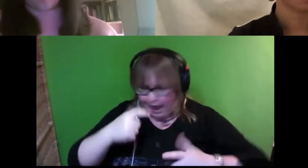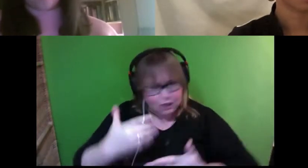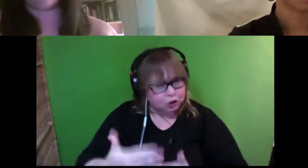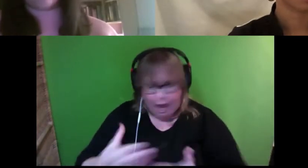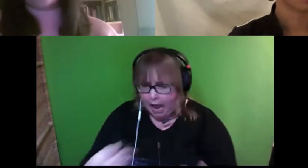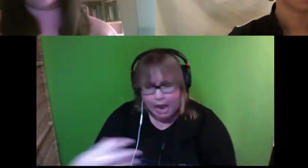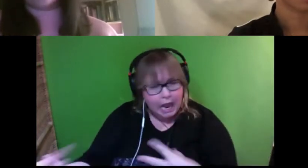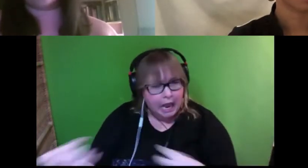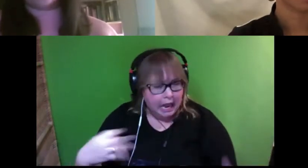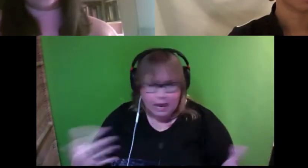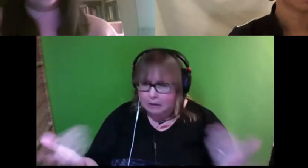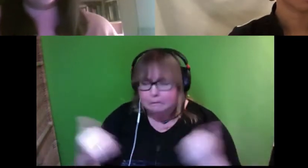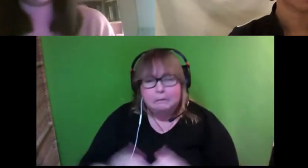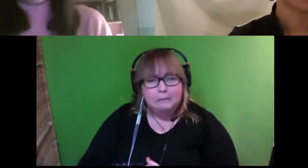yeah,